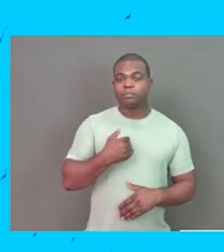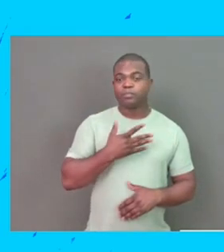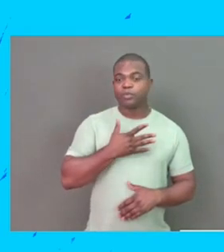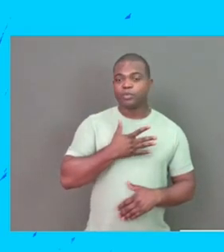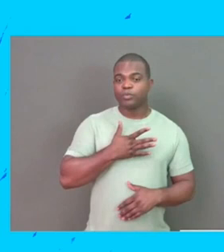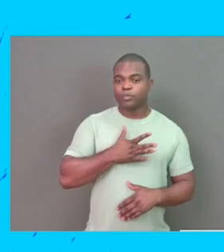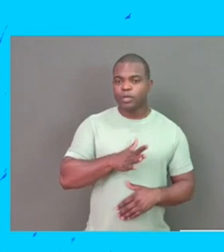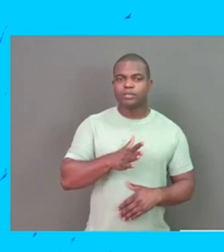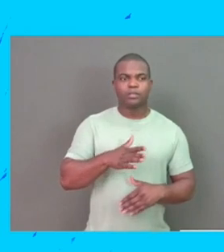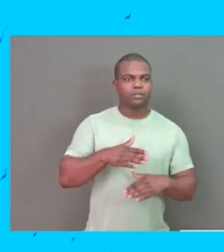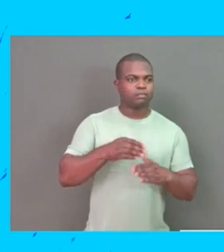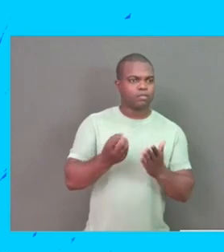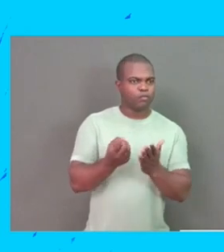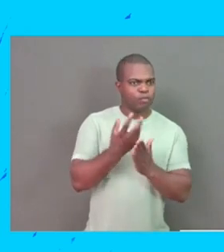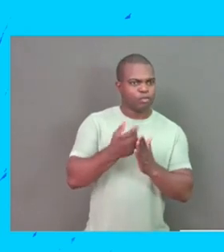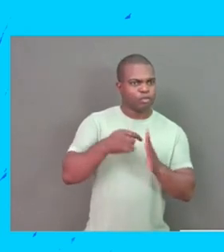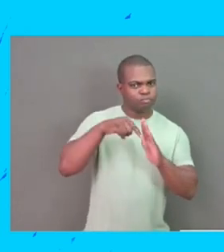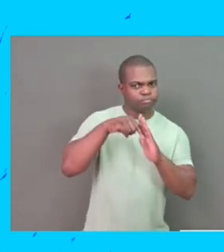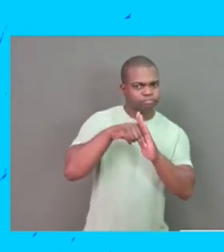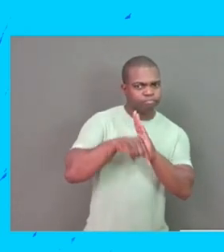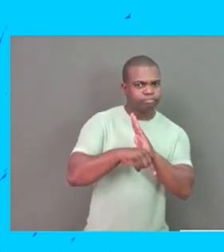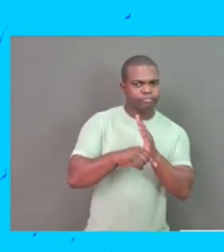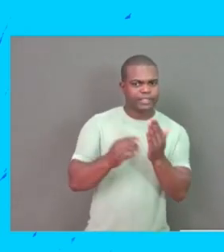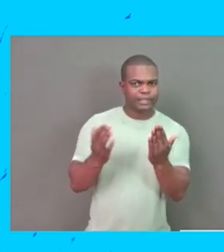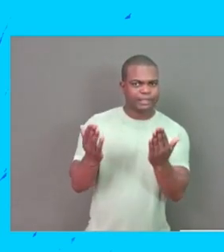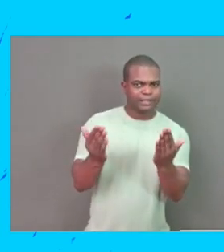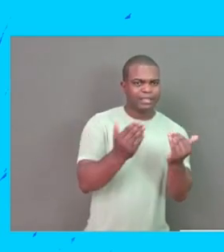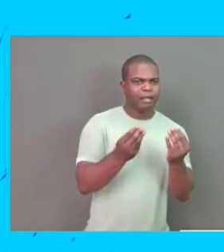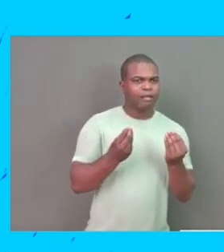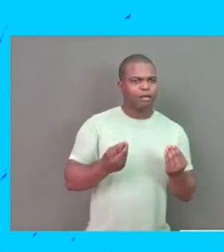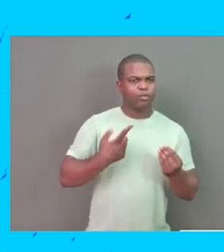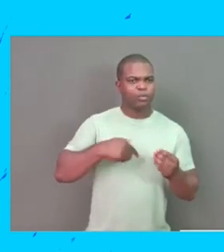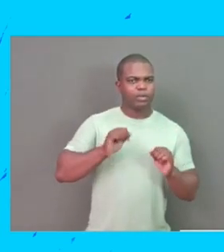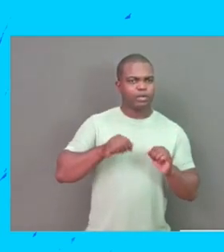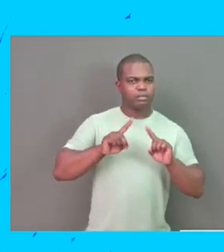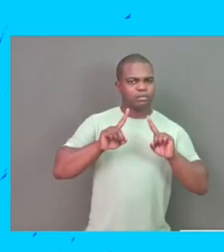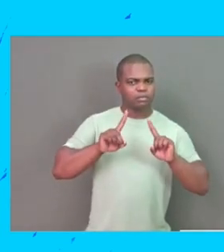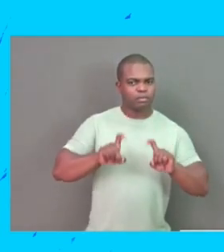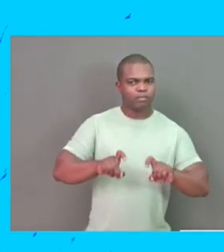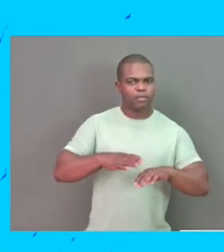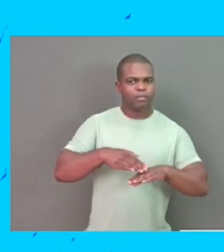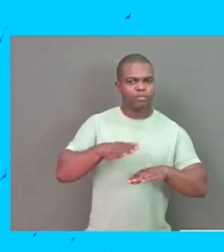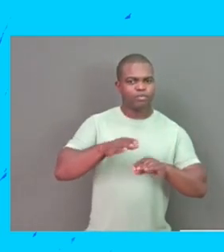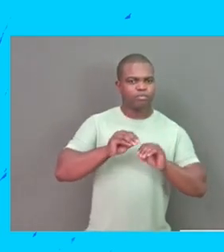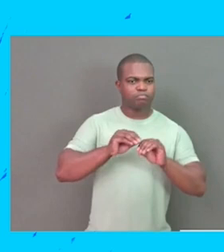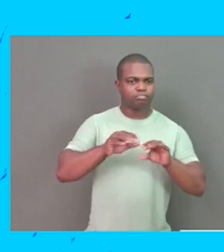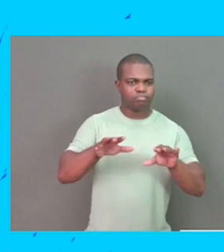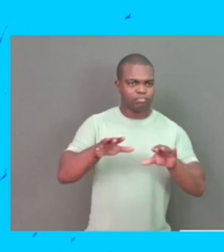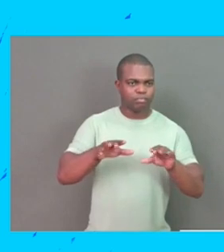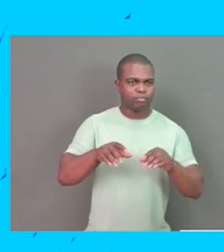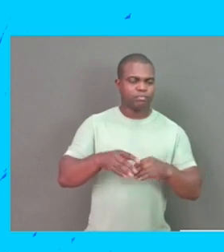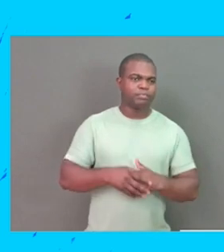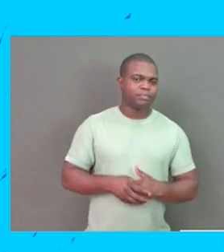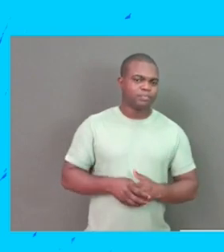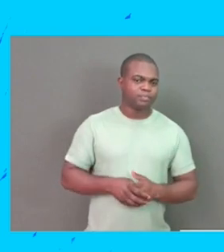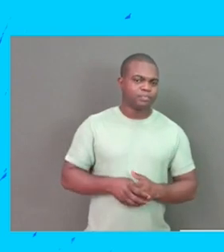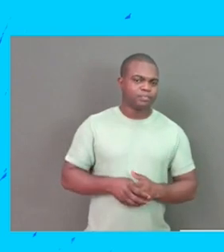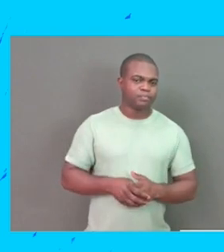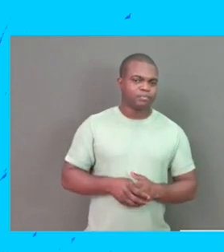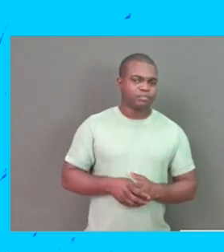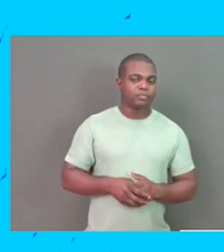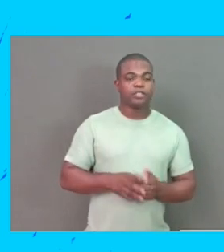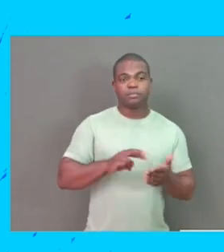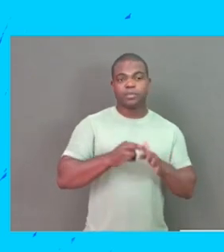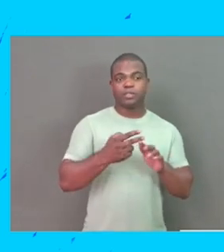health and well-being of young people and adolescents. The same for the sexuality education session. What always sticks out for me is the number of young people who